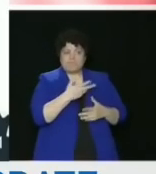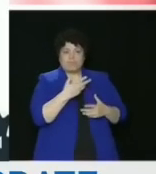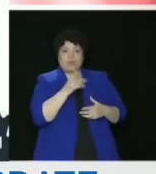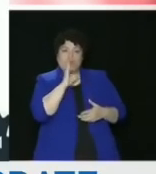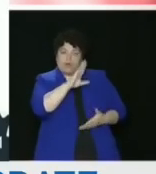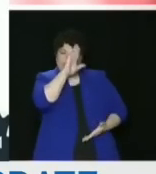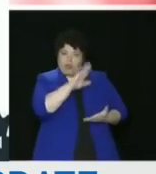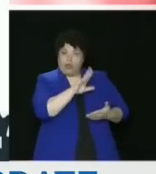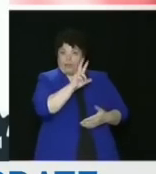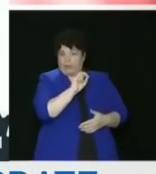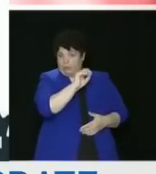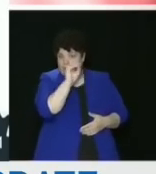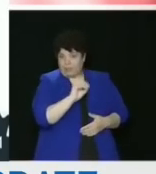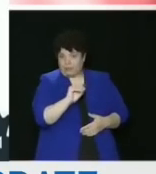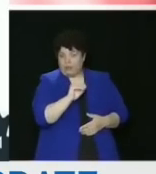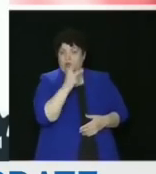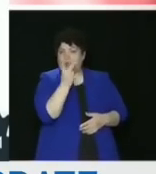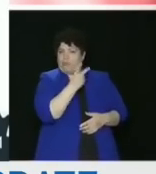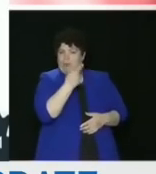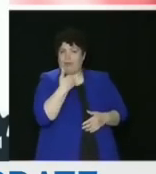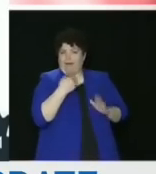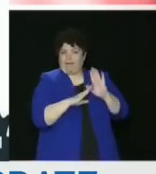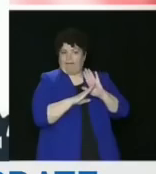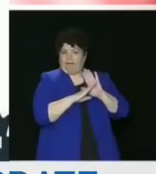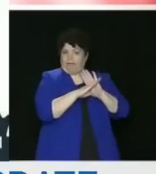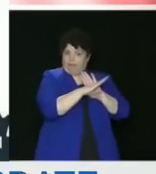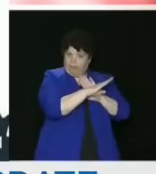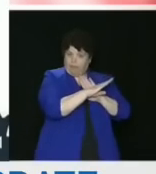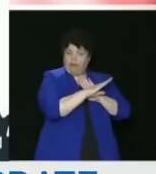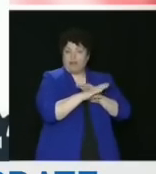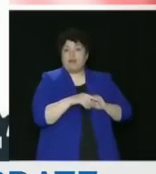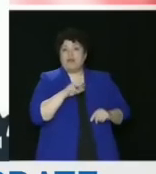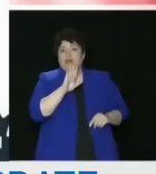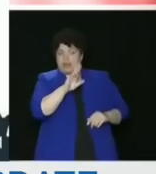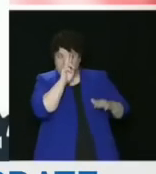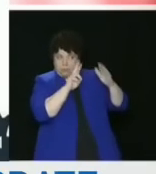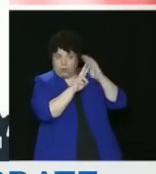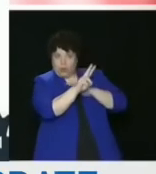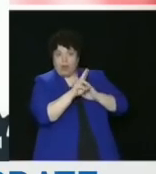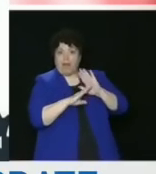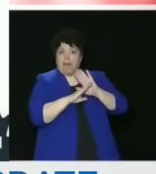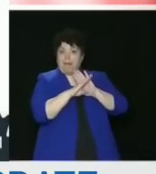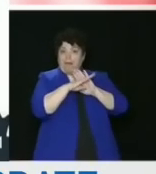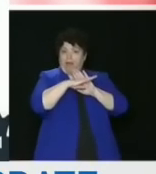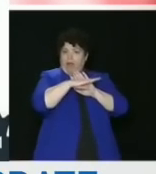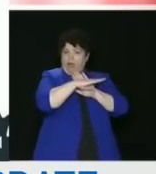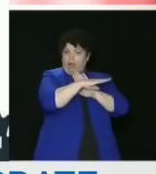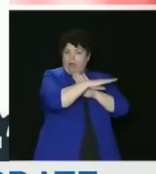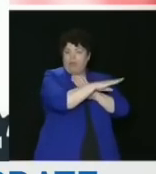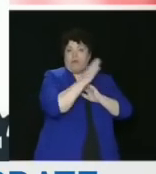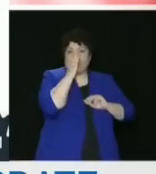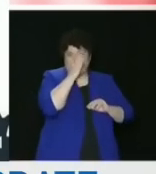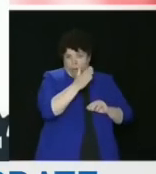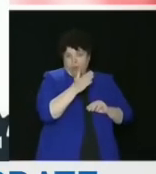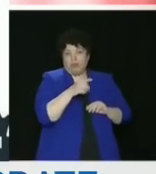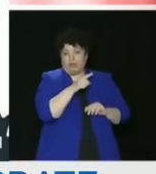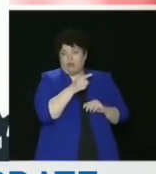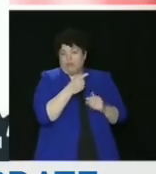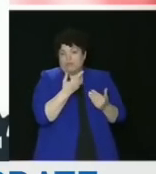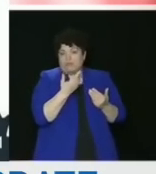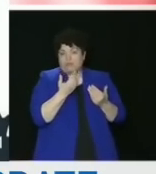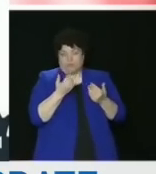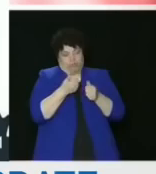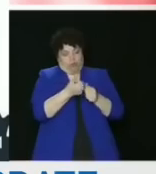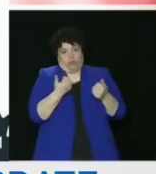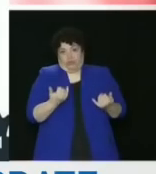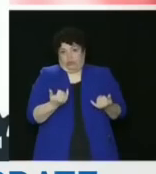by 30%, la ligne 30%, the violette, purple line, l'épidémie devrait the se epidemic is stabiliser forecast to au niveau plateau actuel at the élevé current d'activité. elevated Les level of